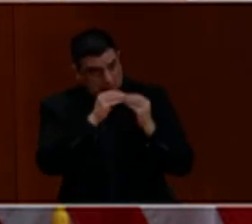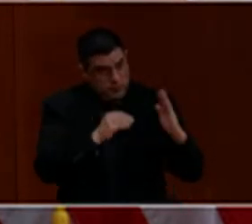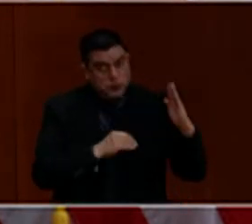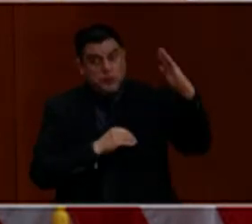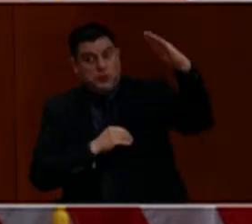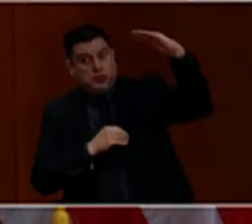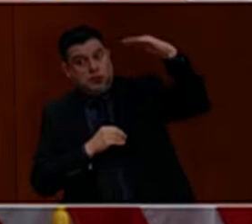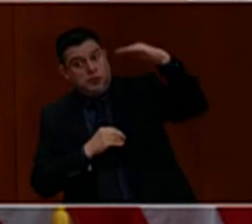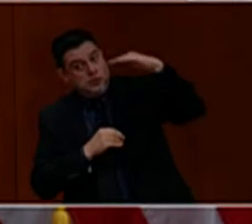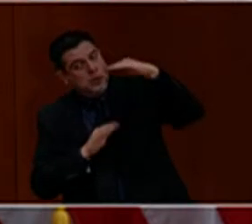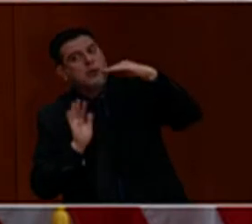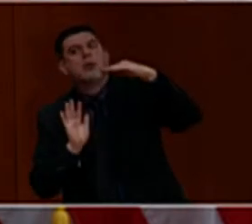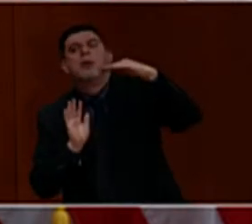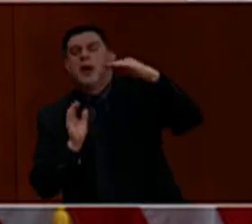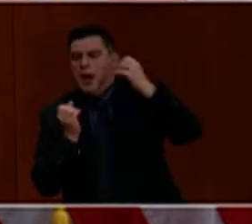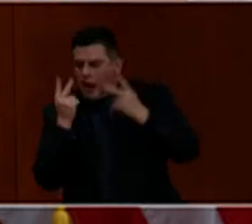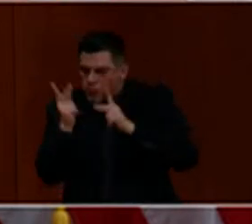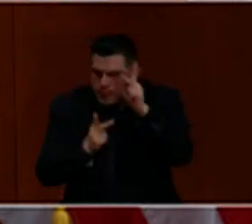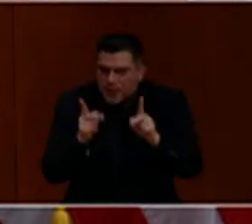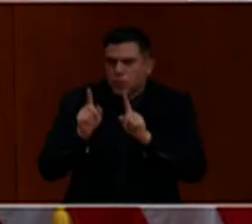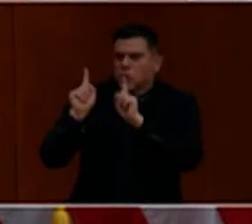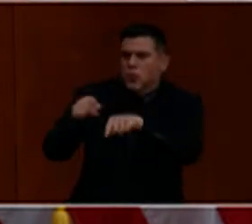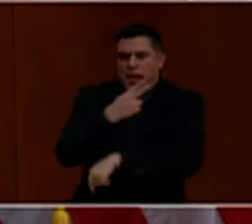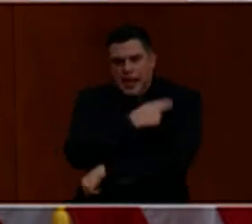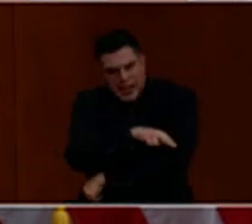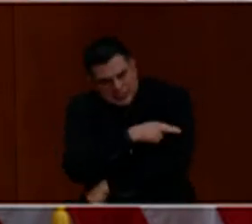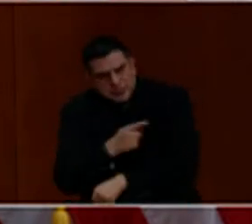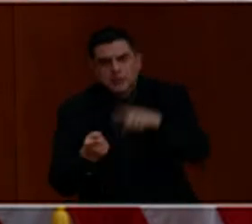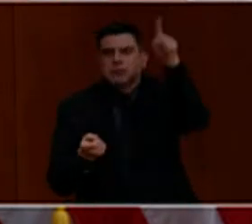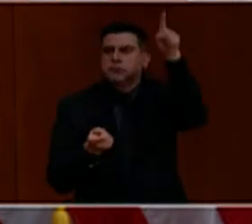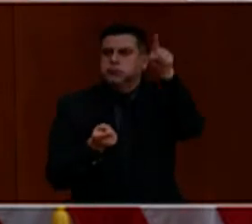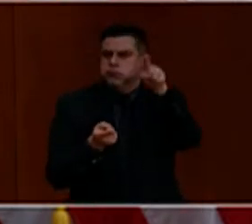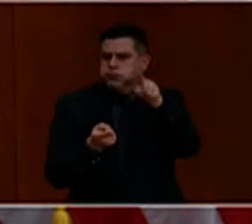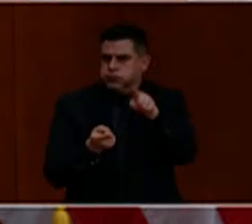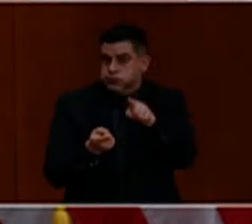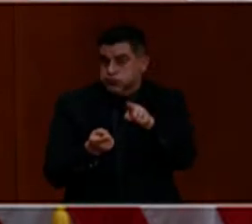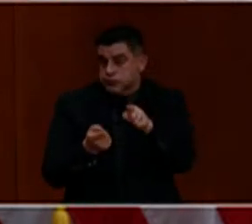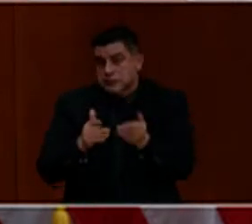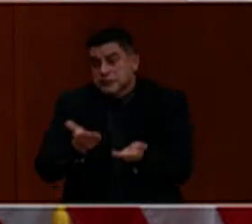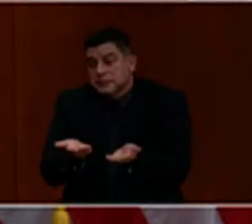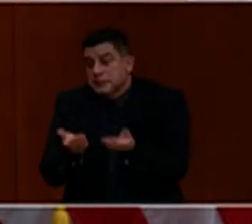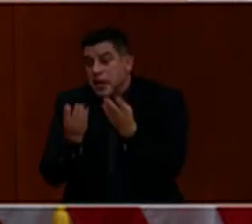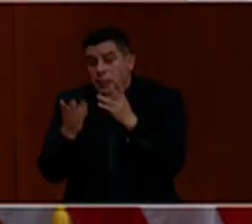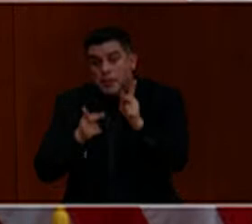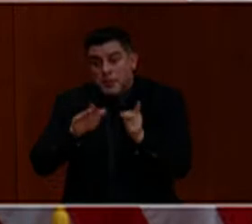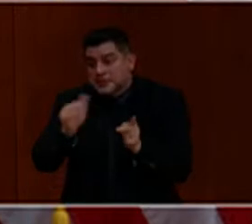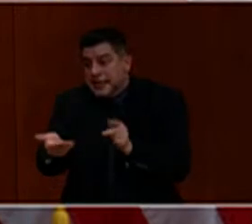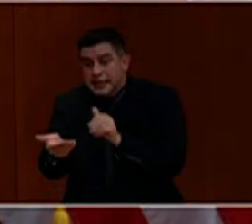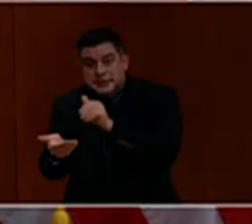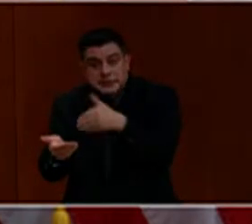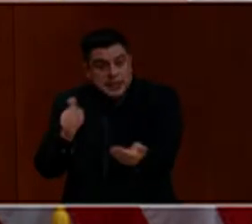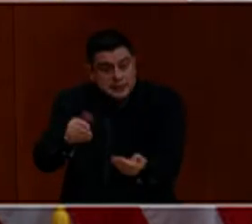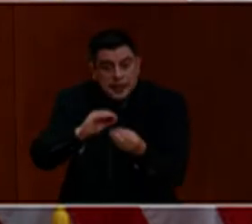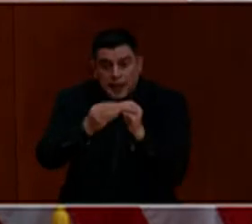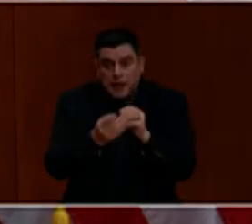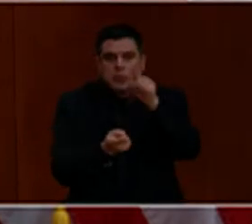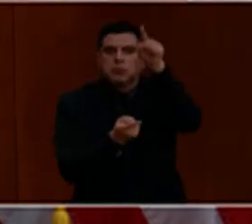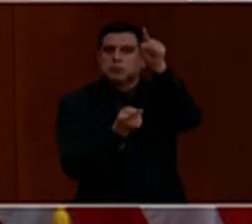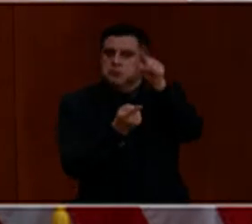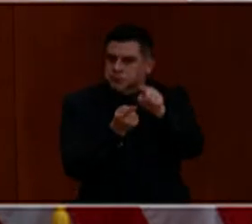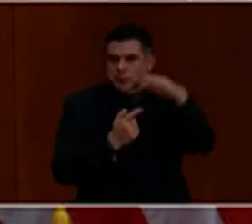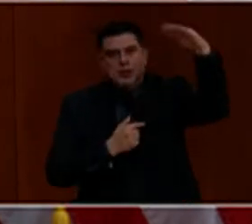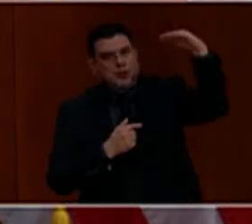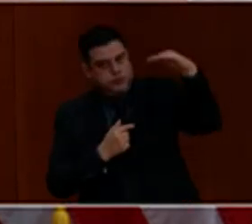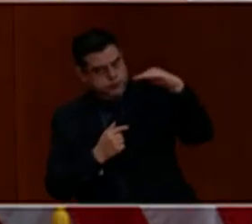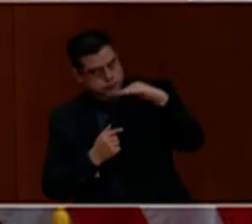and fortunately, the mortality will decline from there. So that's been the best trend to watch, and that's the